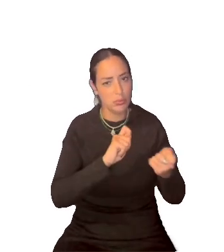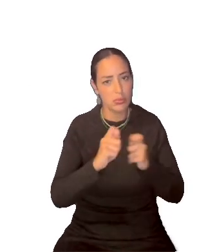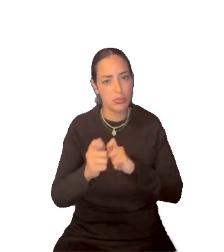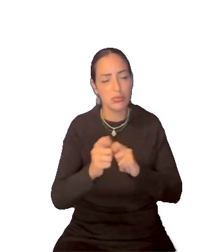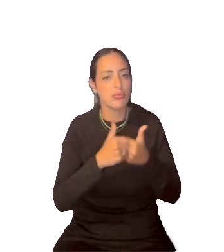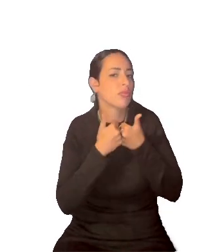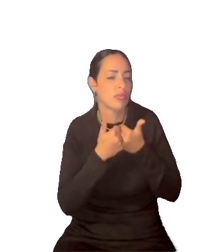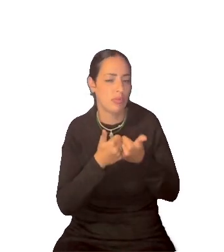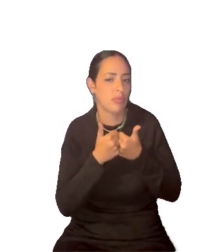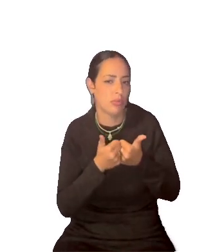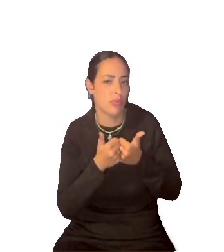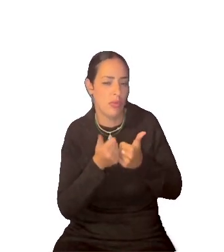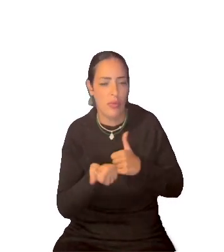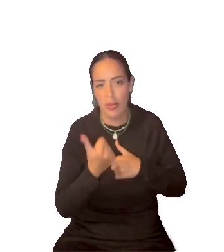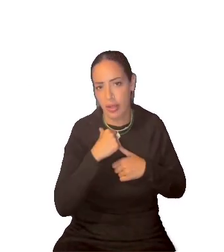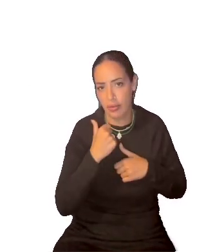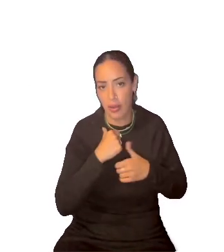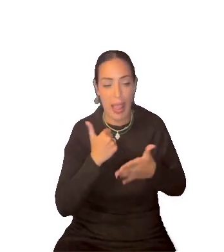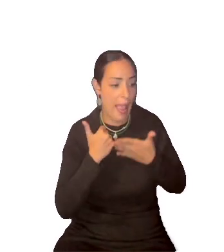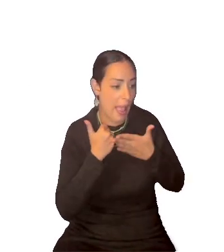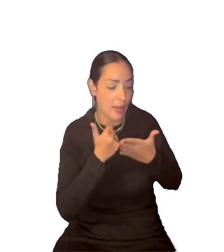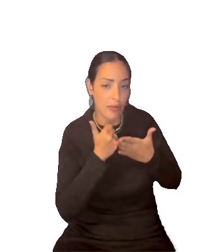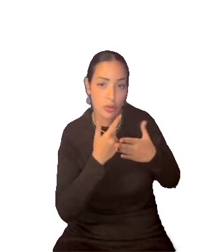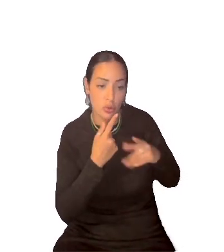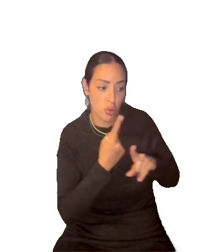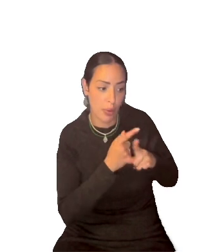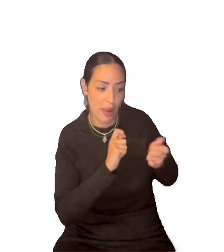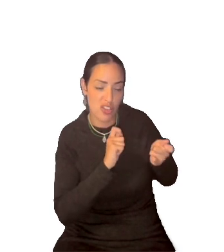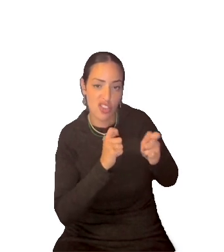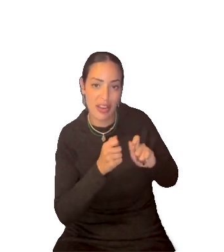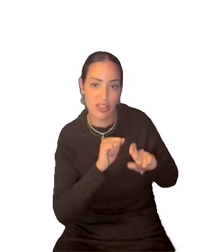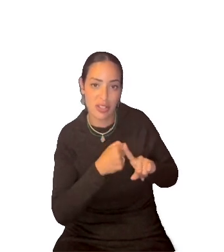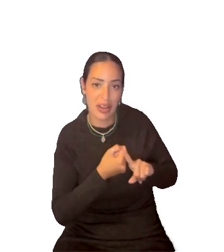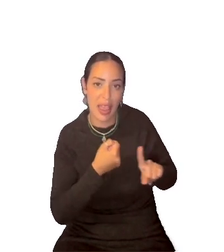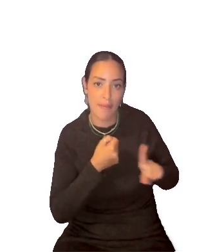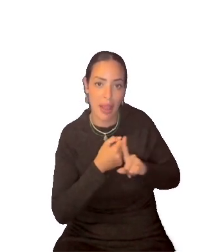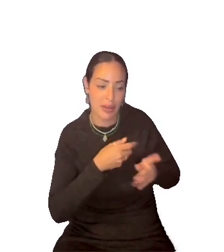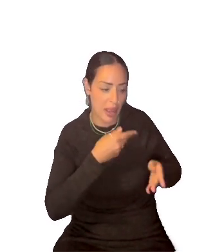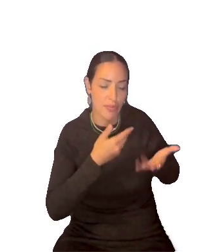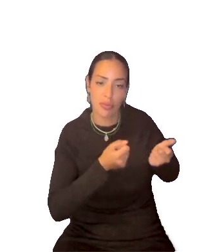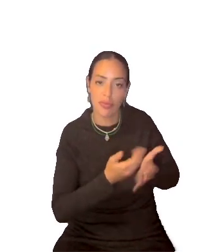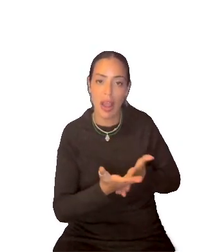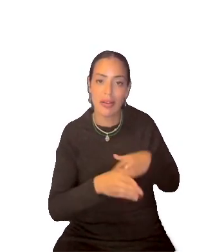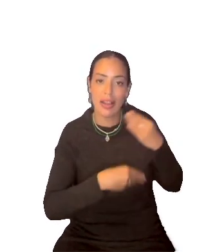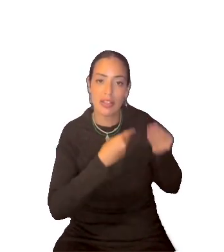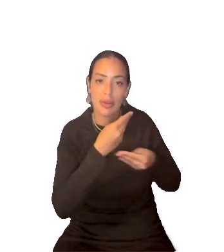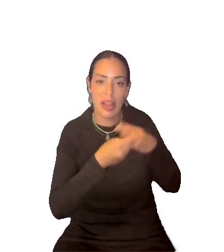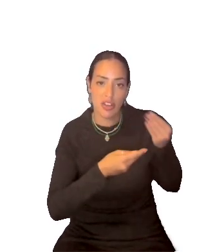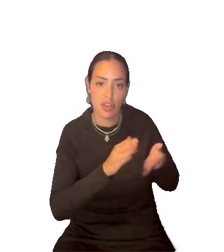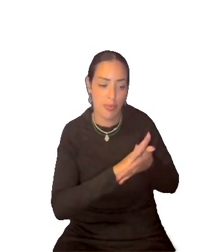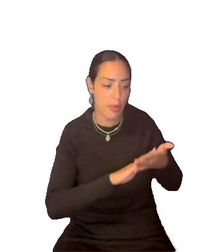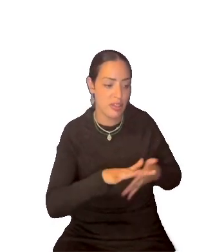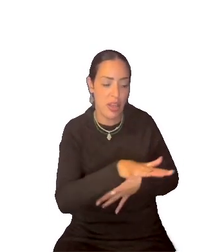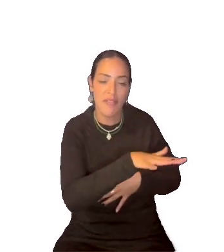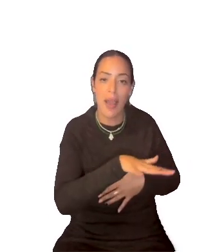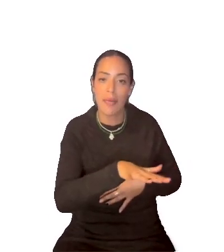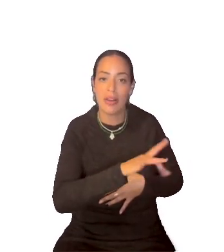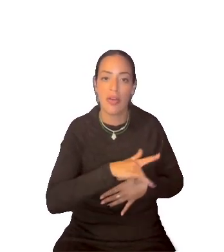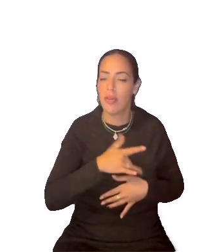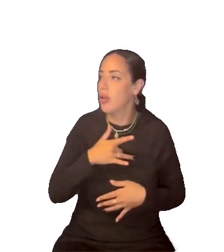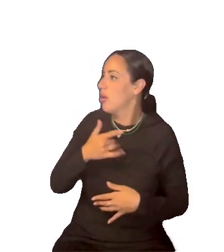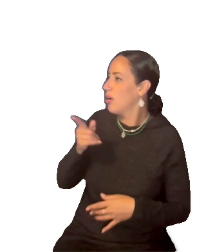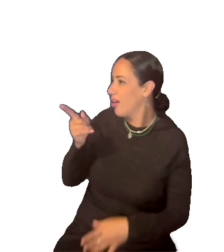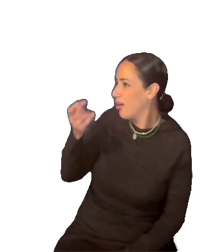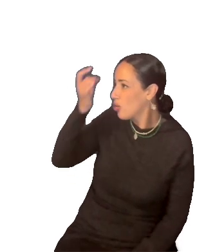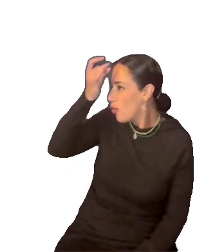expected. It can be helpful to acknowledge any changes and their impact, and provide an explanation so as to prevent bereaved families from feeling as though